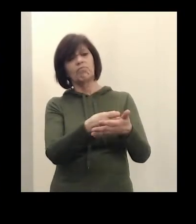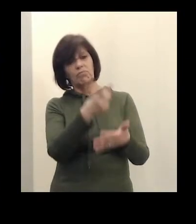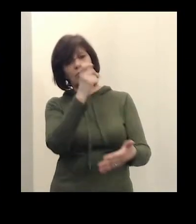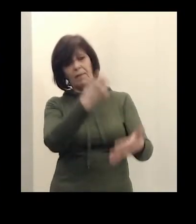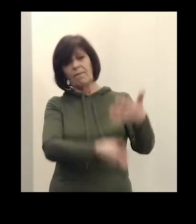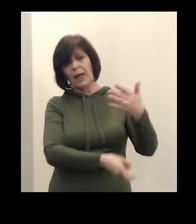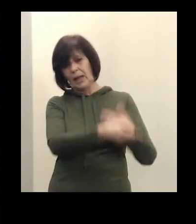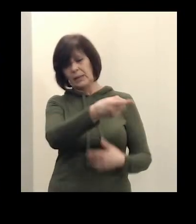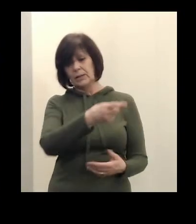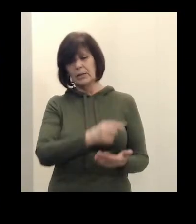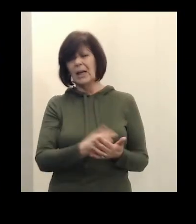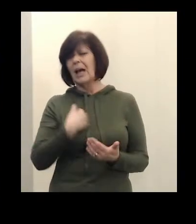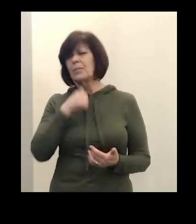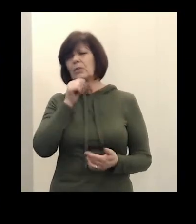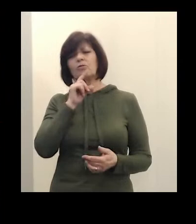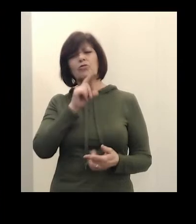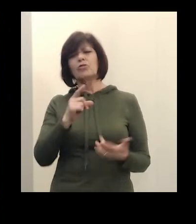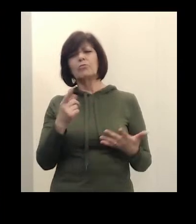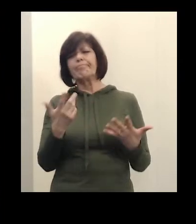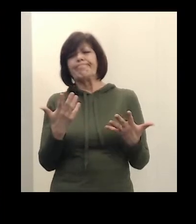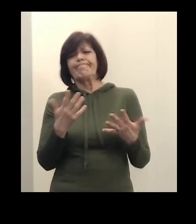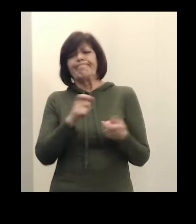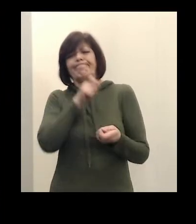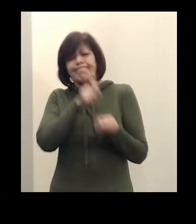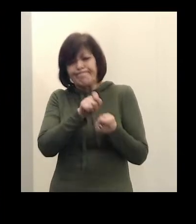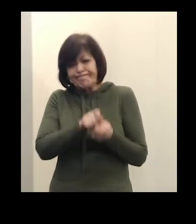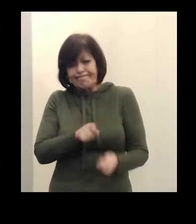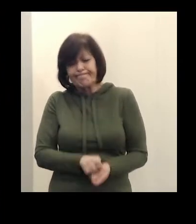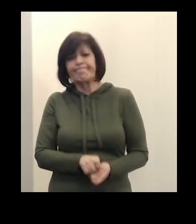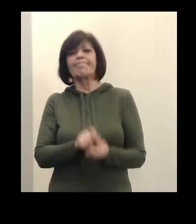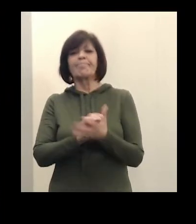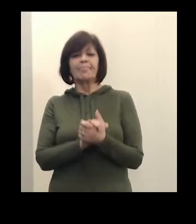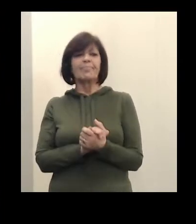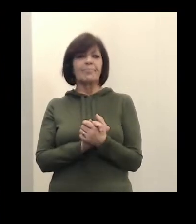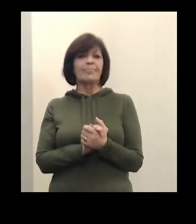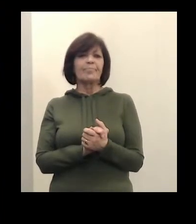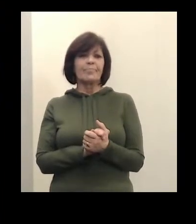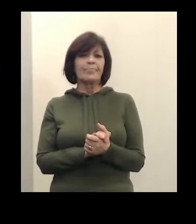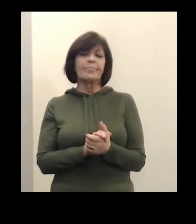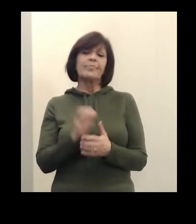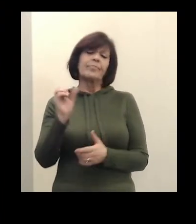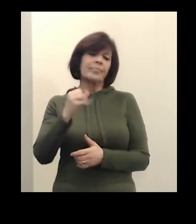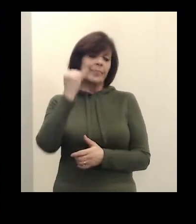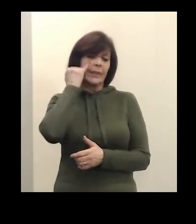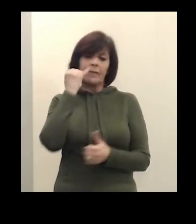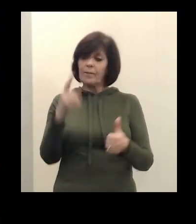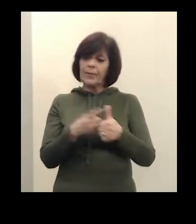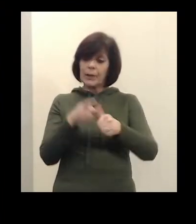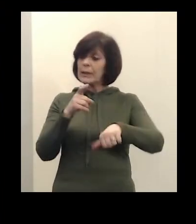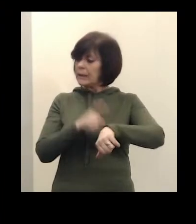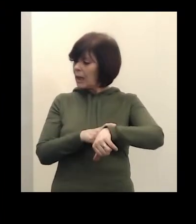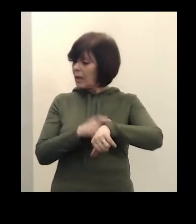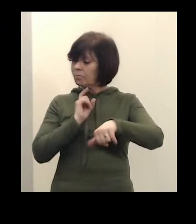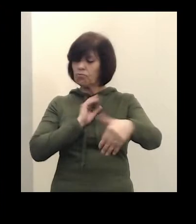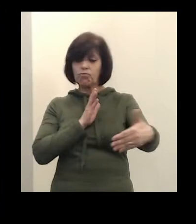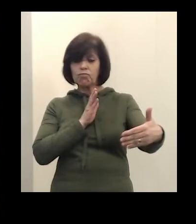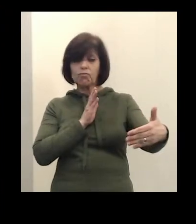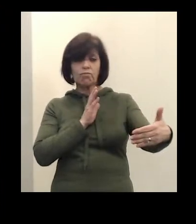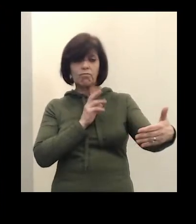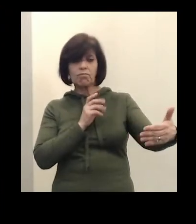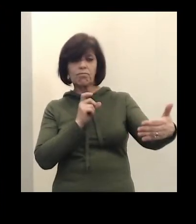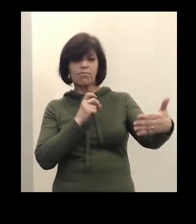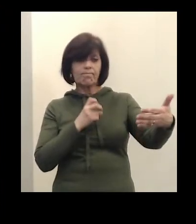up to the Department of Health to better answer the fine that has been issued. And if it is the first time that we fined